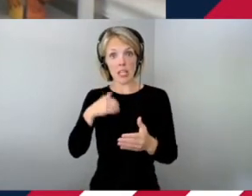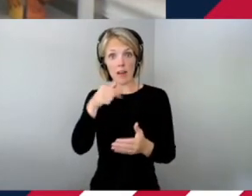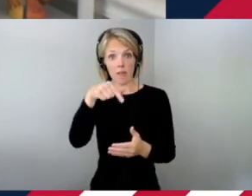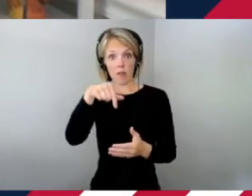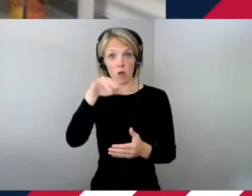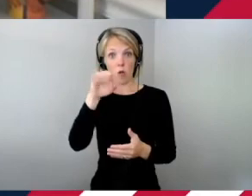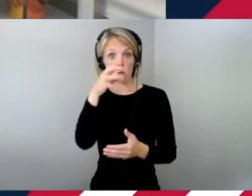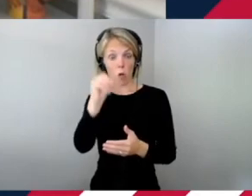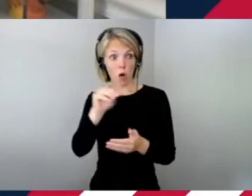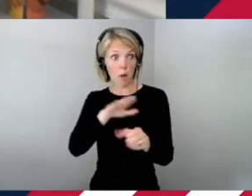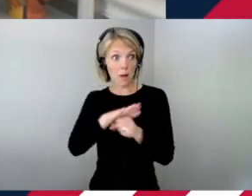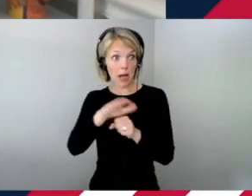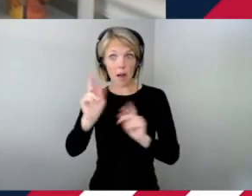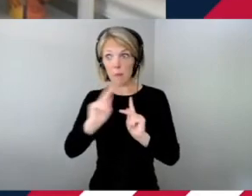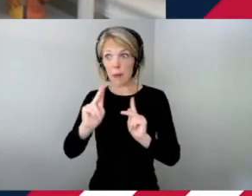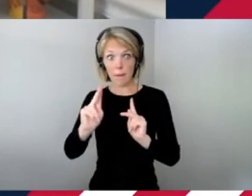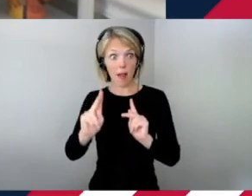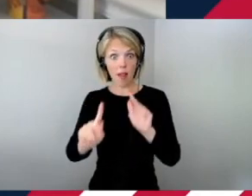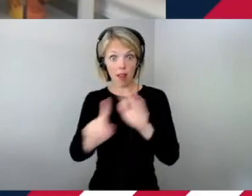present for our meeting.